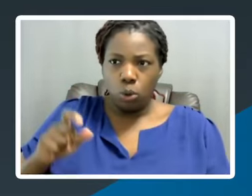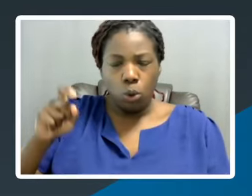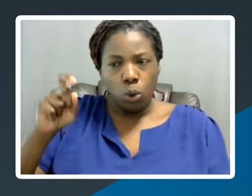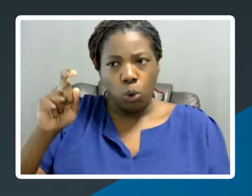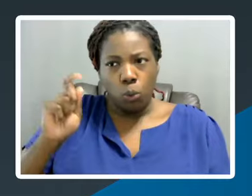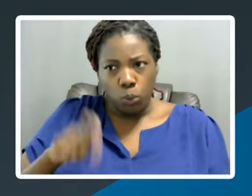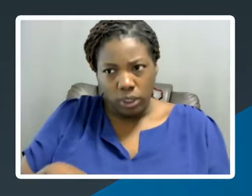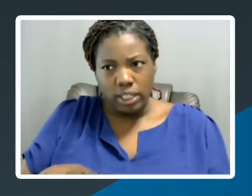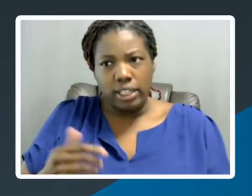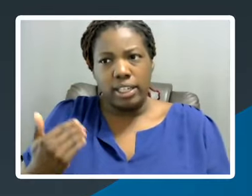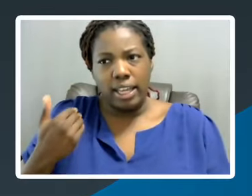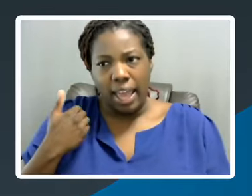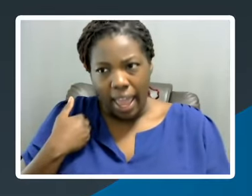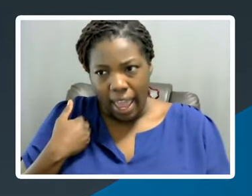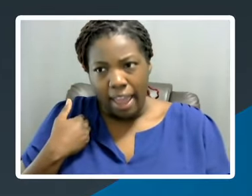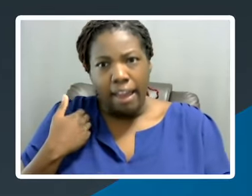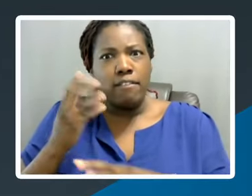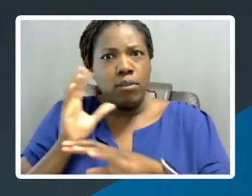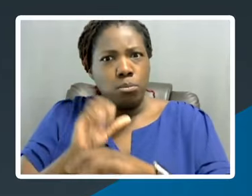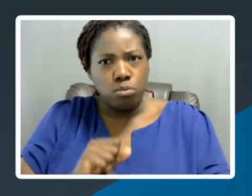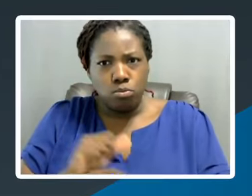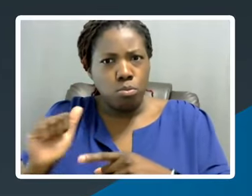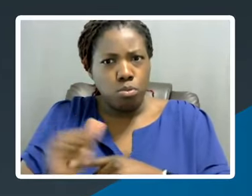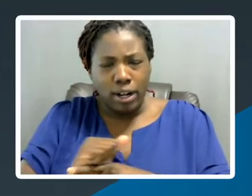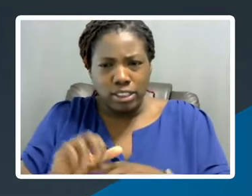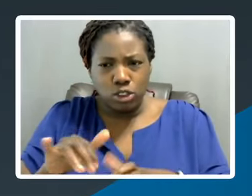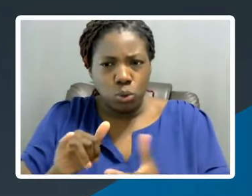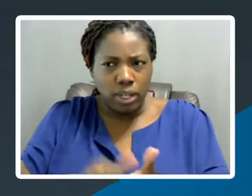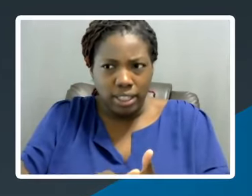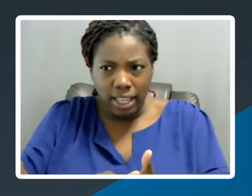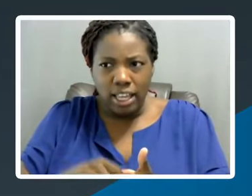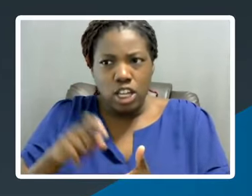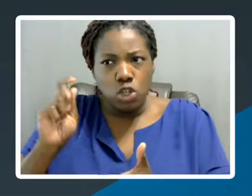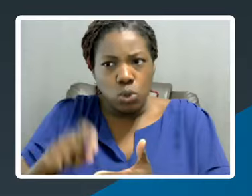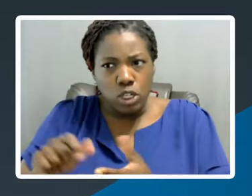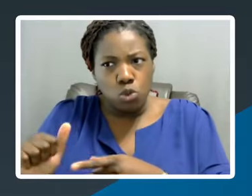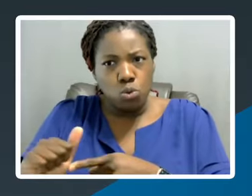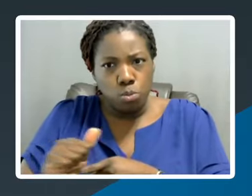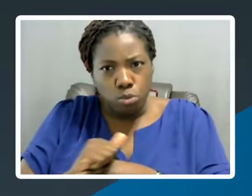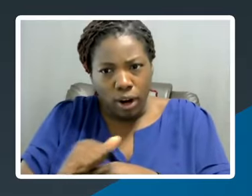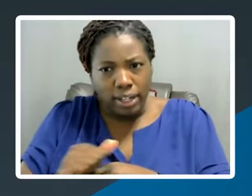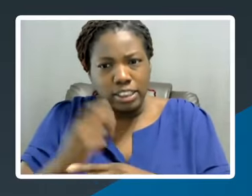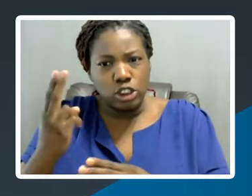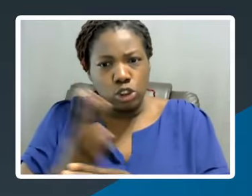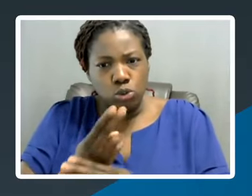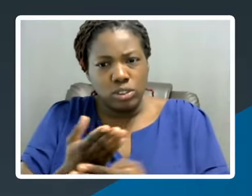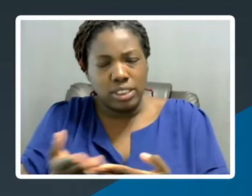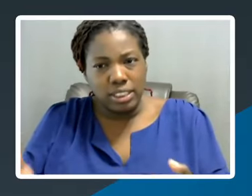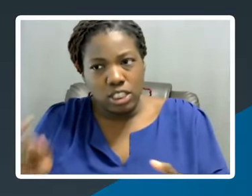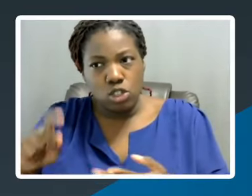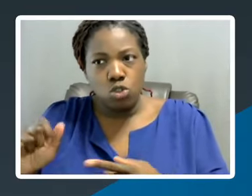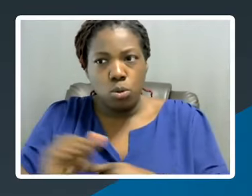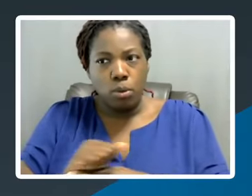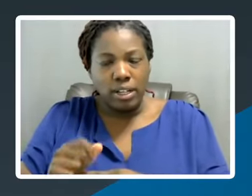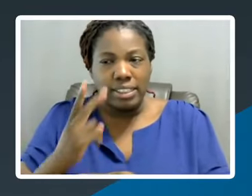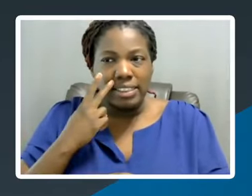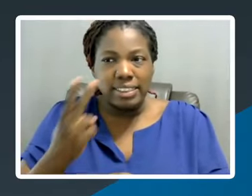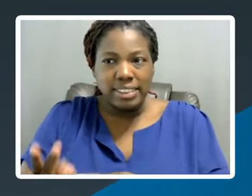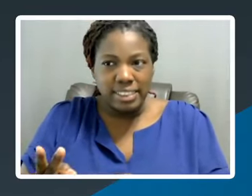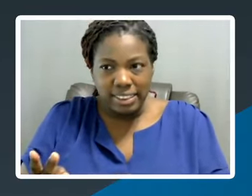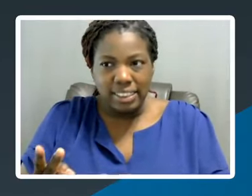you gotta have practice doing that. This ties us right back to where I started. You have to practice using these things. You have to practice seeing where the edges are,